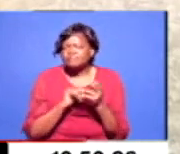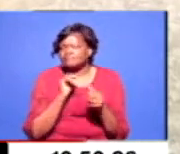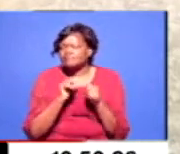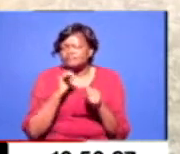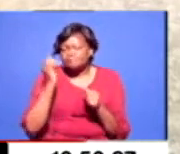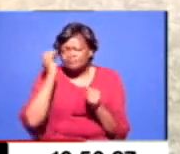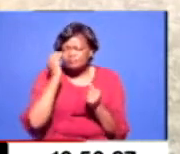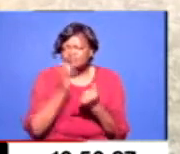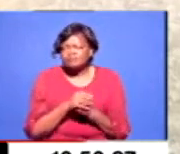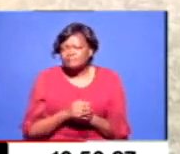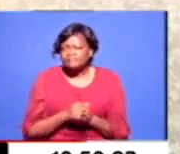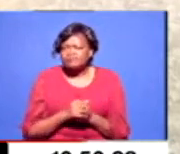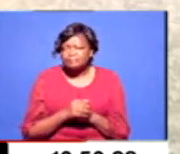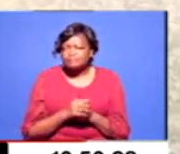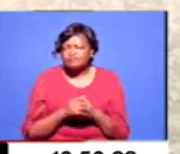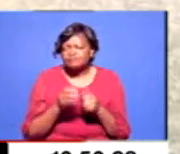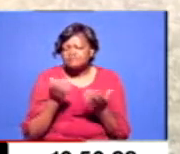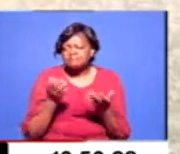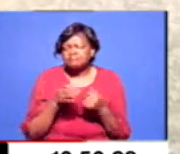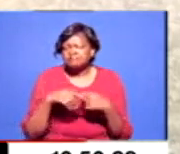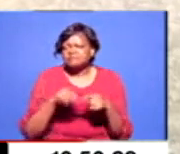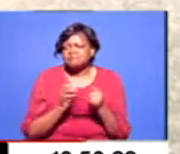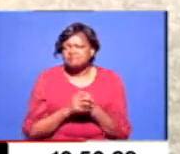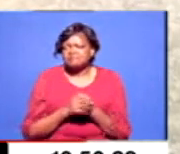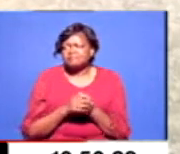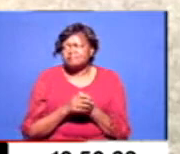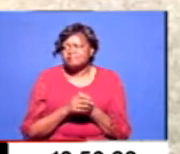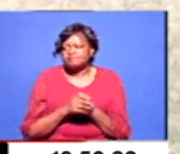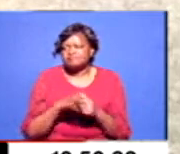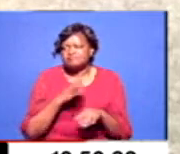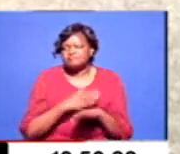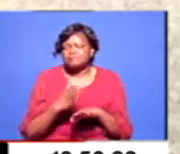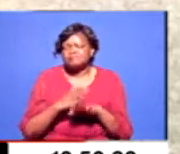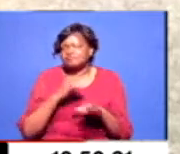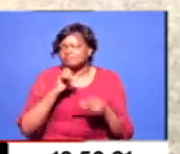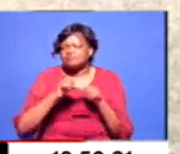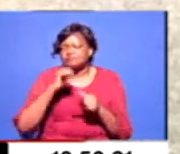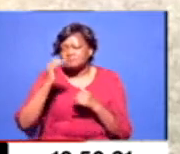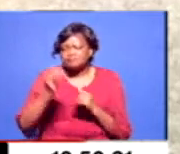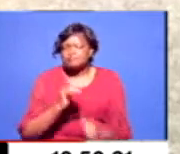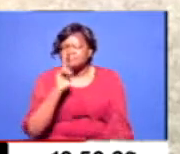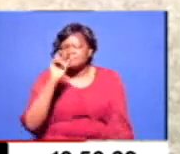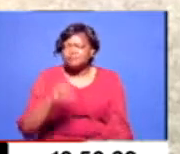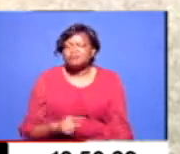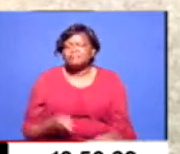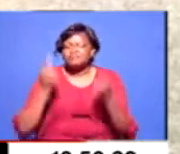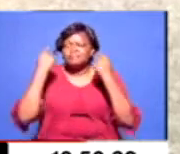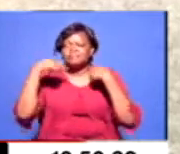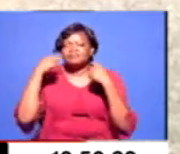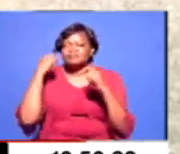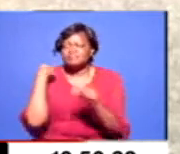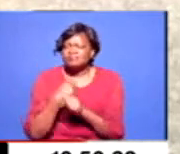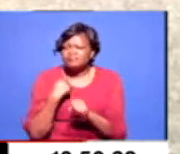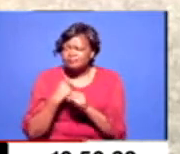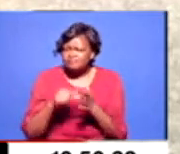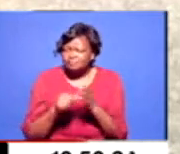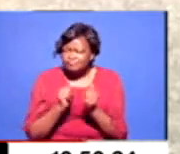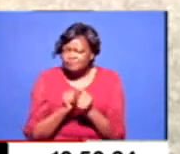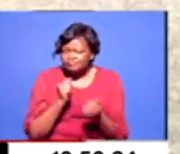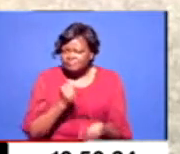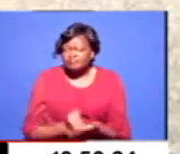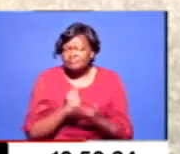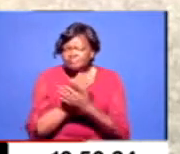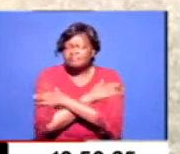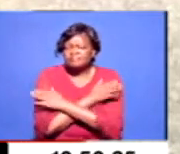input, it's like she's wasting a whole month. Yes. So we are trying so hard with the help of our friends.